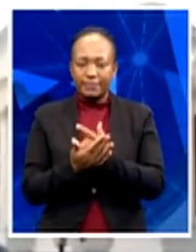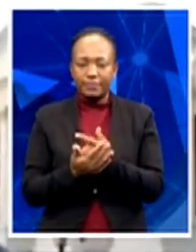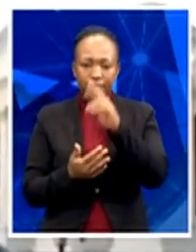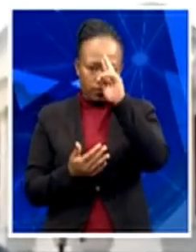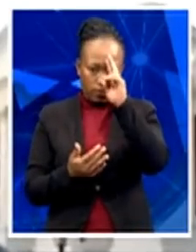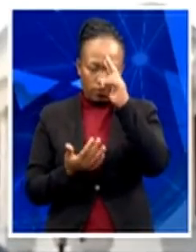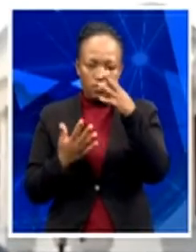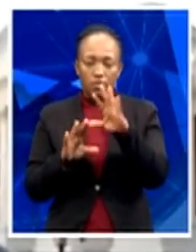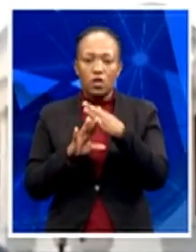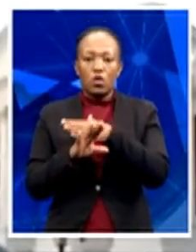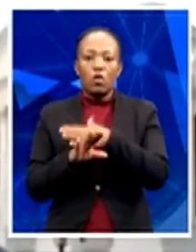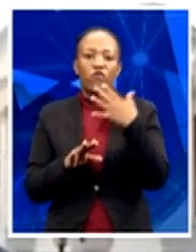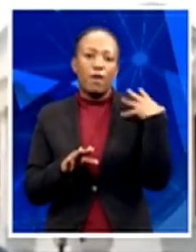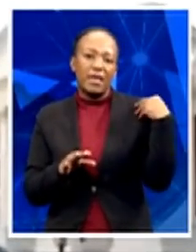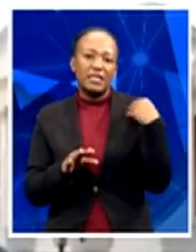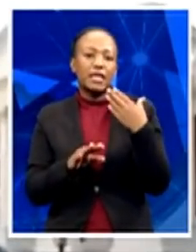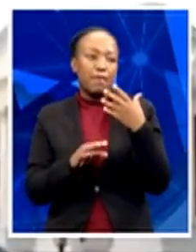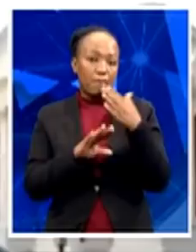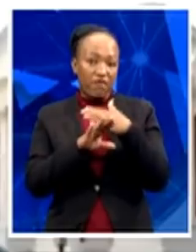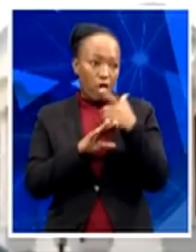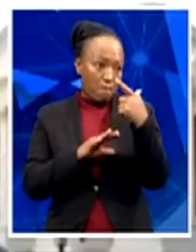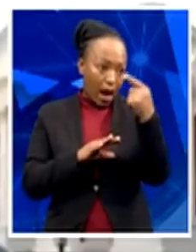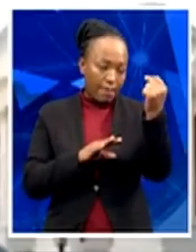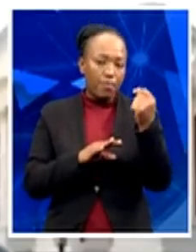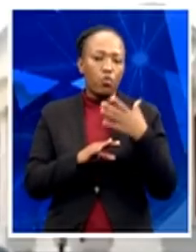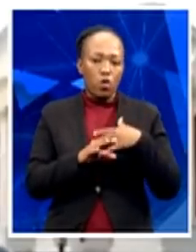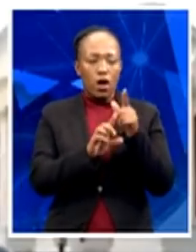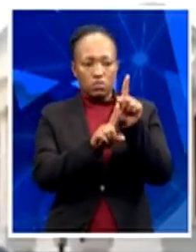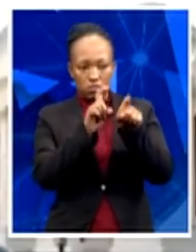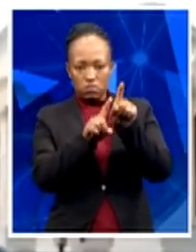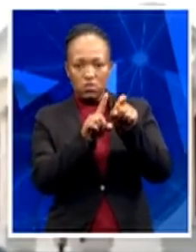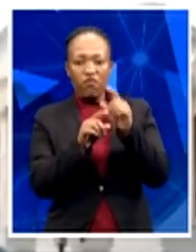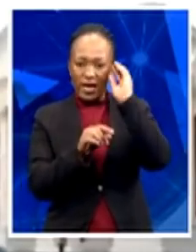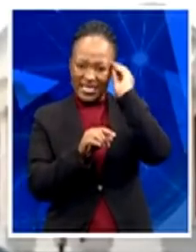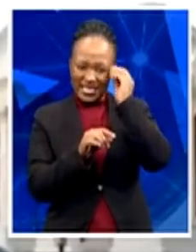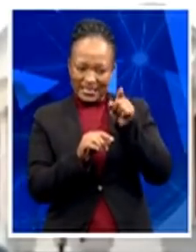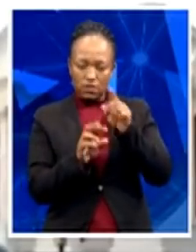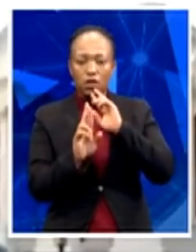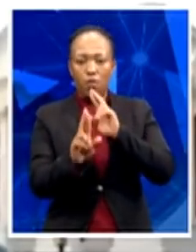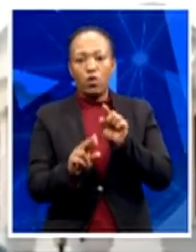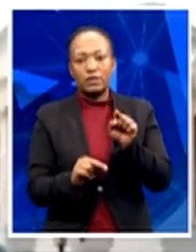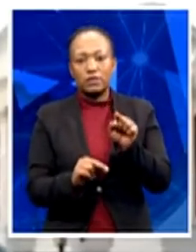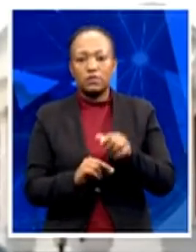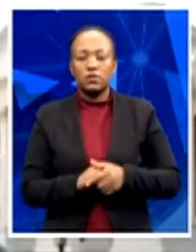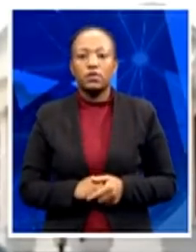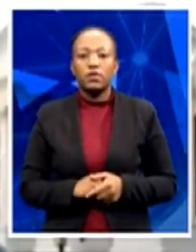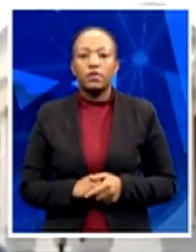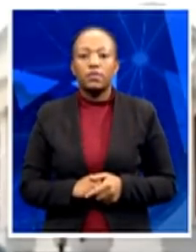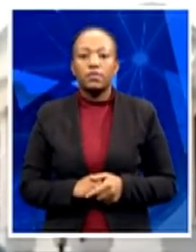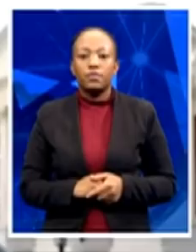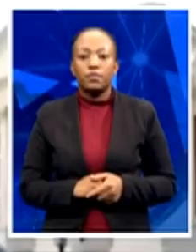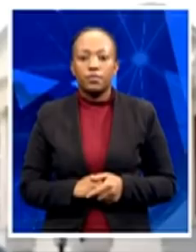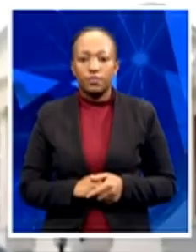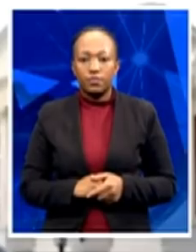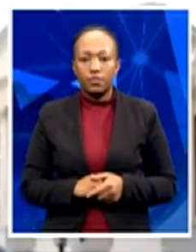she leaves, and some of their interests are on this report. And therefore, I would want to actually so there's been requests that came